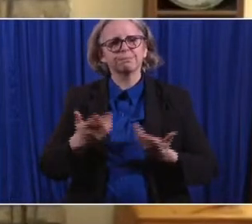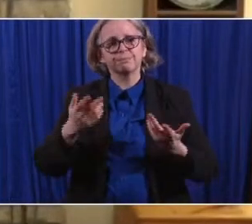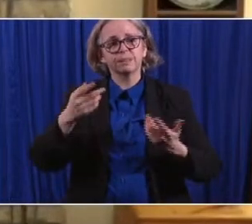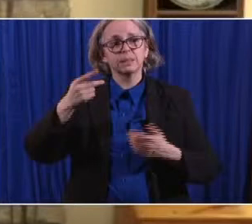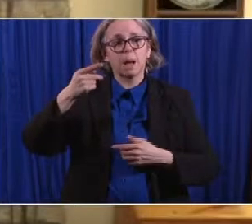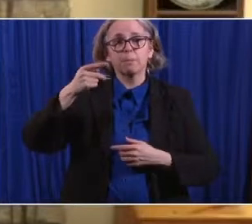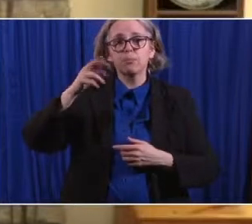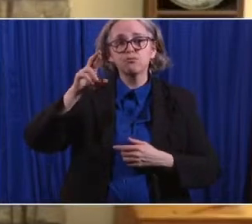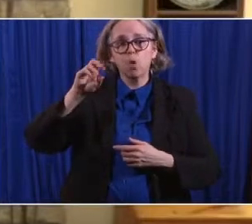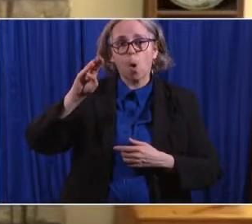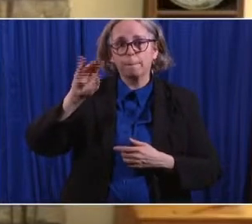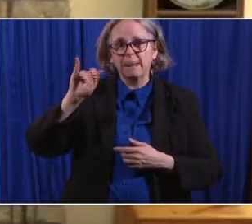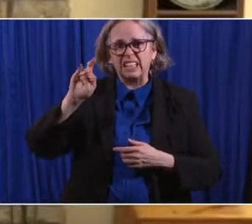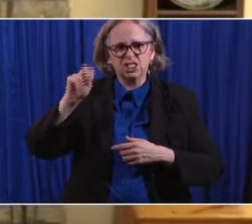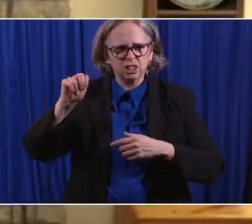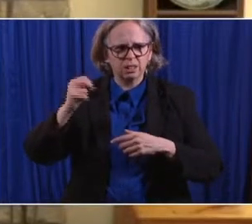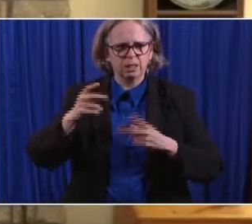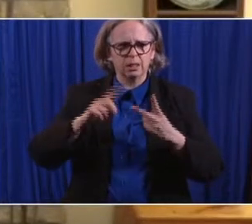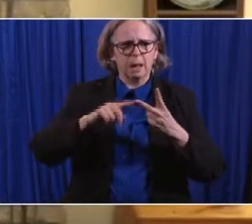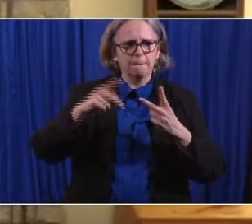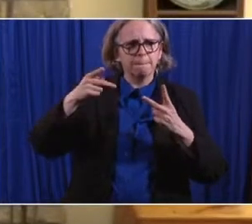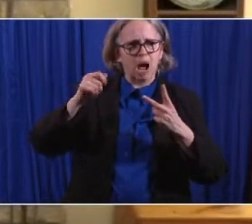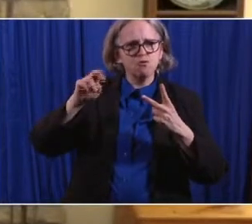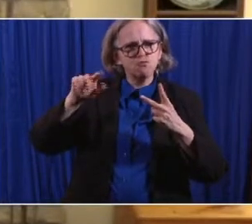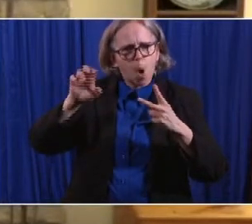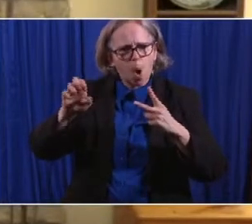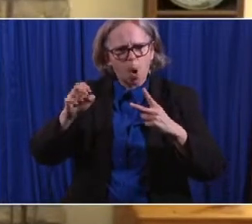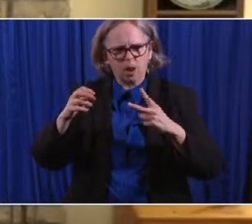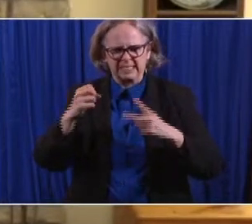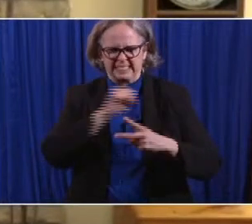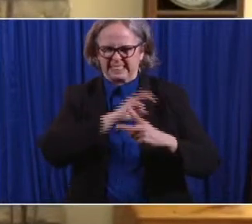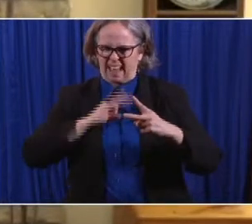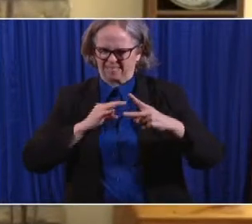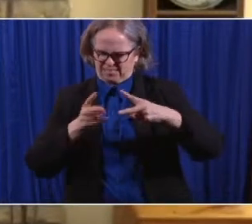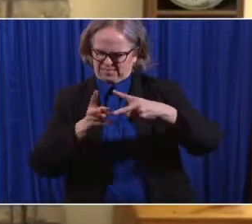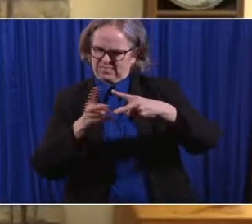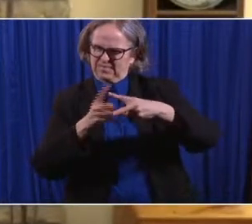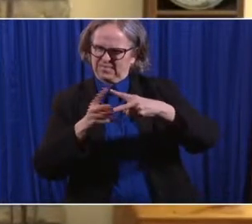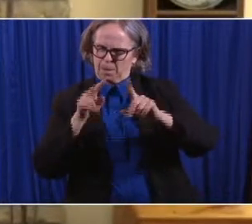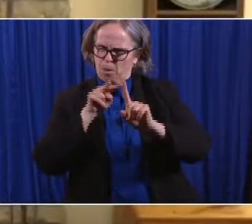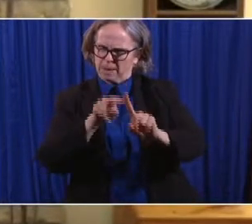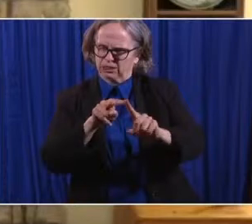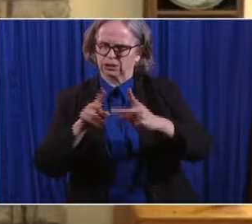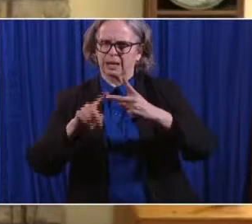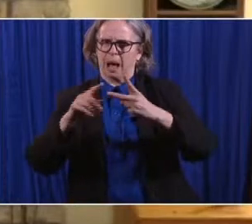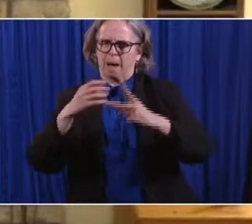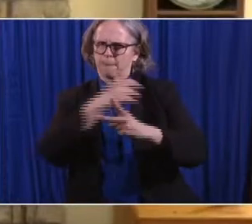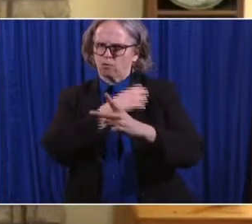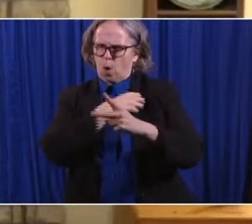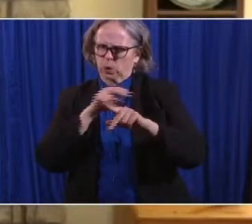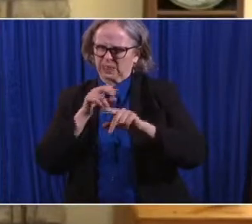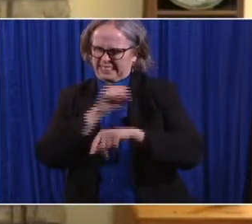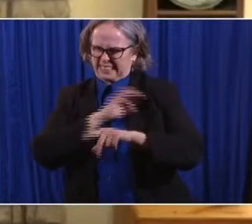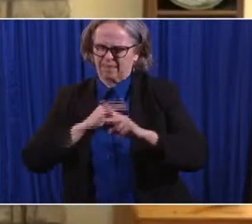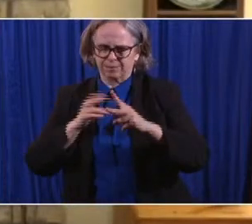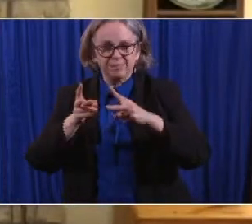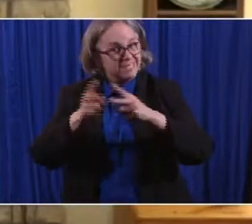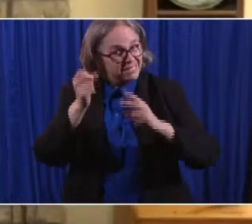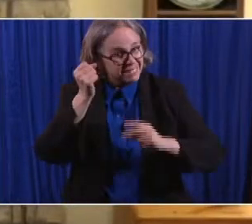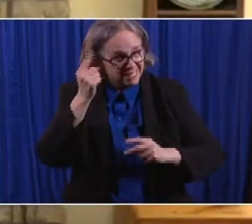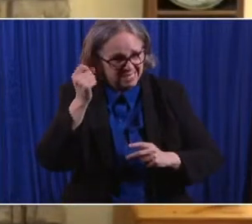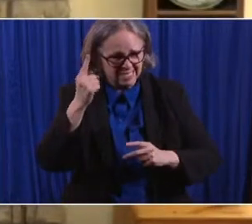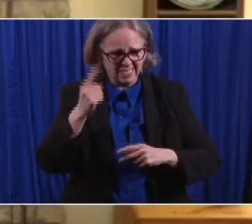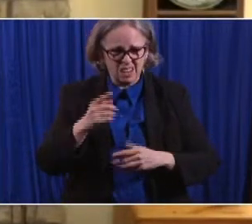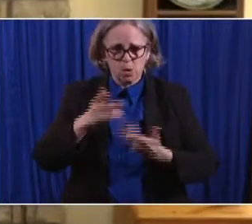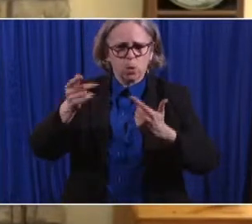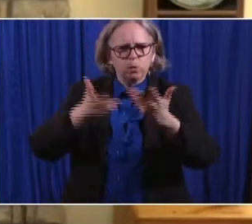an adult or a juvenile inmate or court supervised individual. Basically, it's those who are dealing with